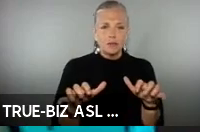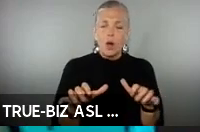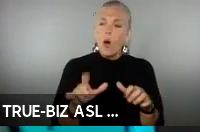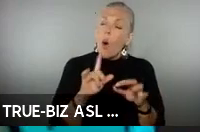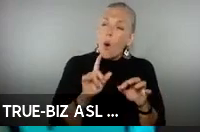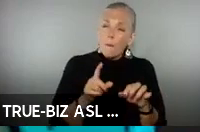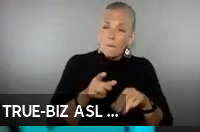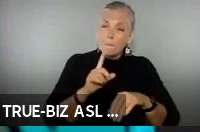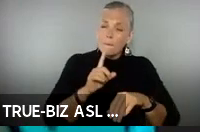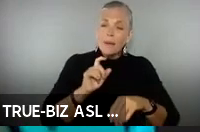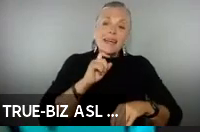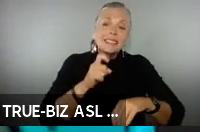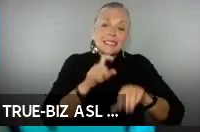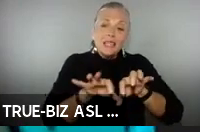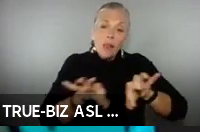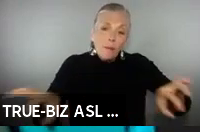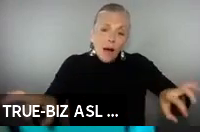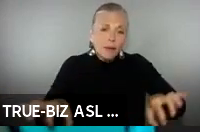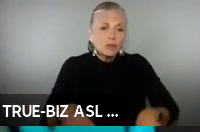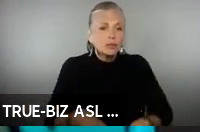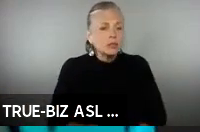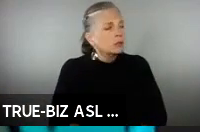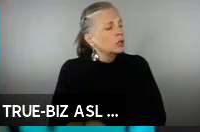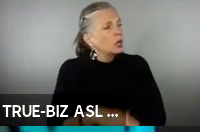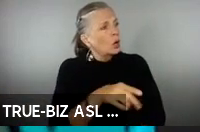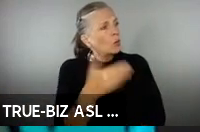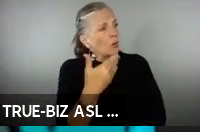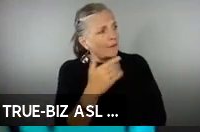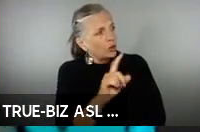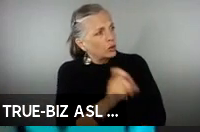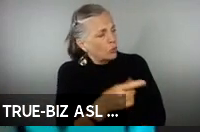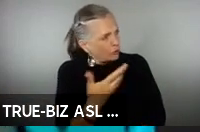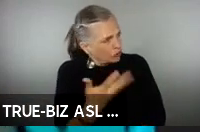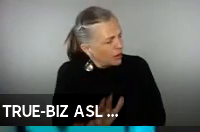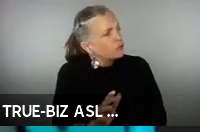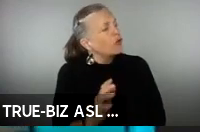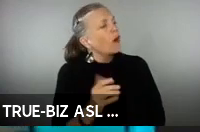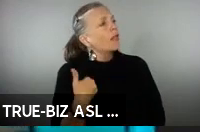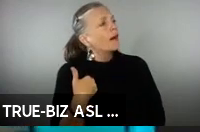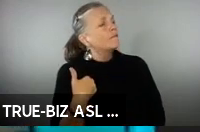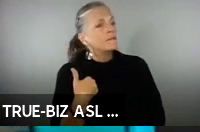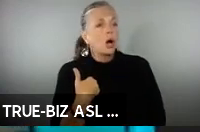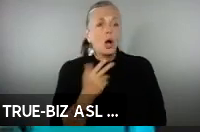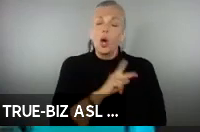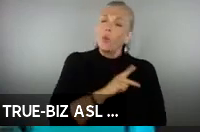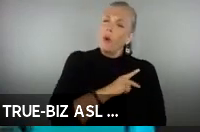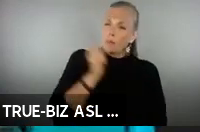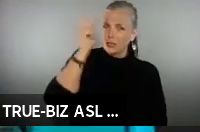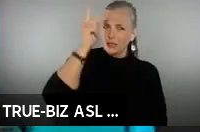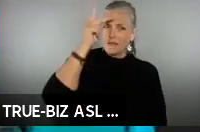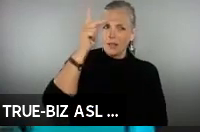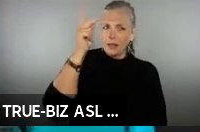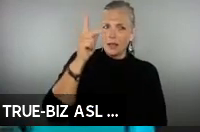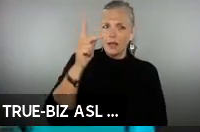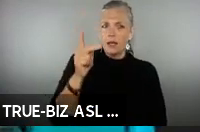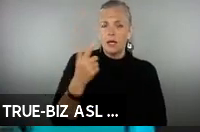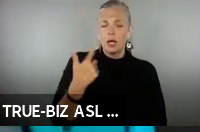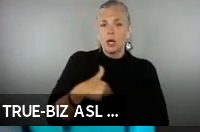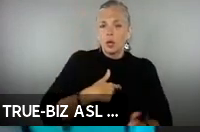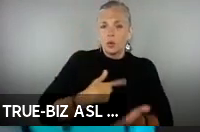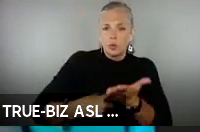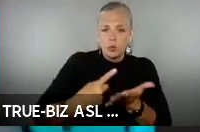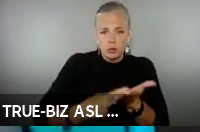What now? He had a good question after all. Of course it's all a matter of personal philosophy. Well, worth discussing, if